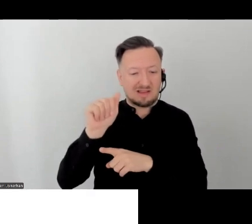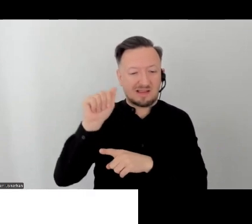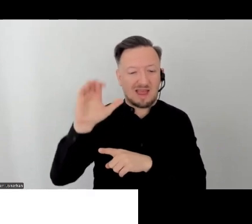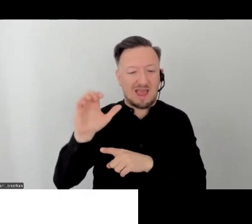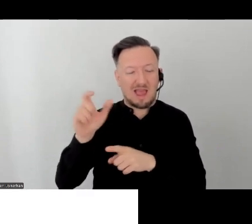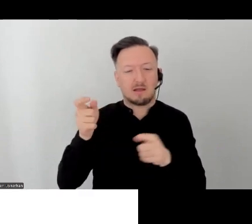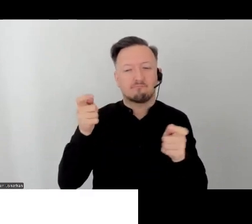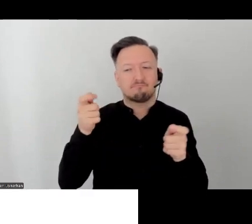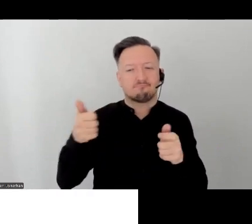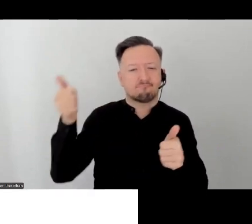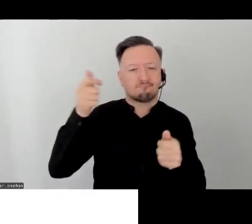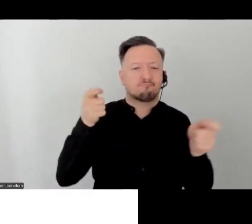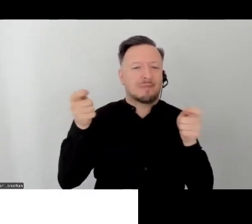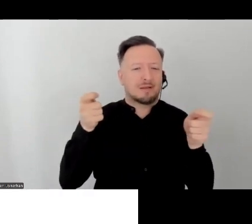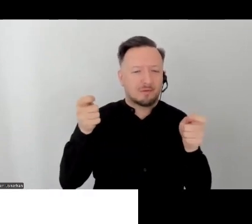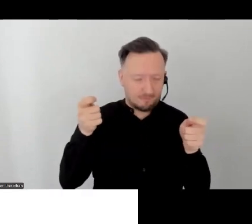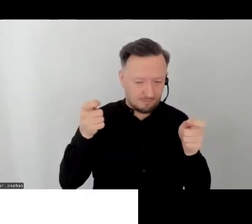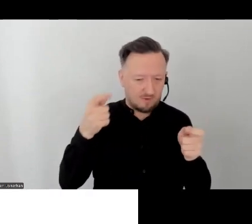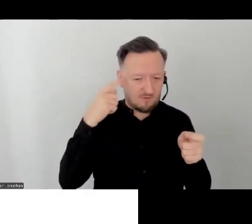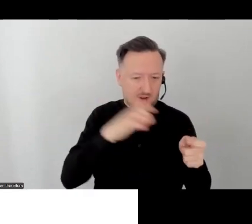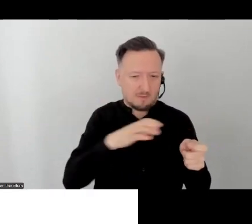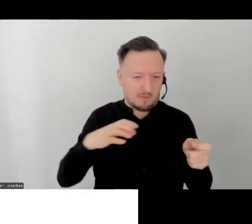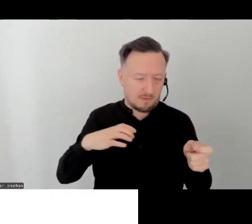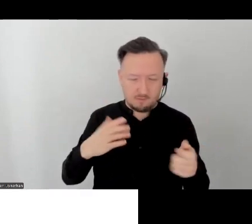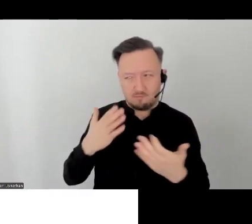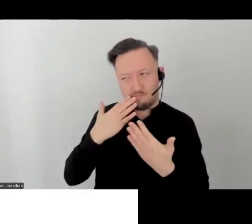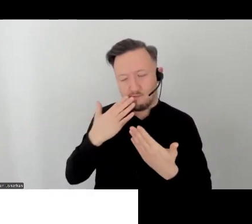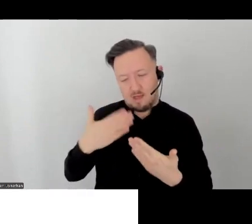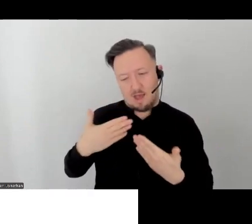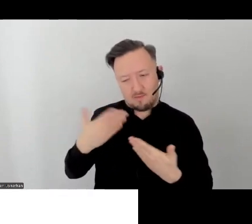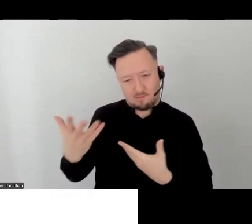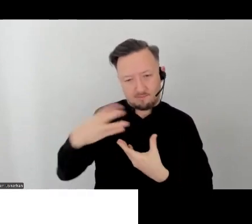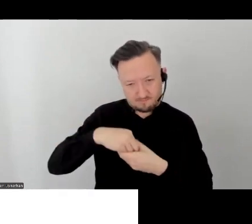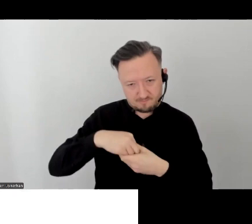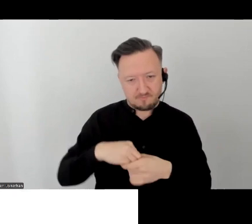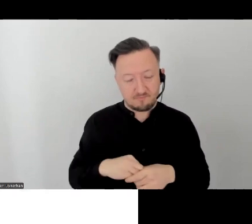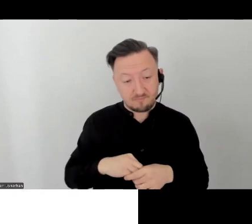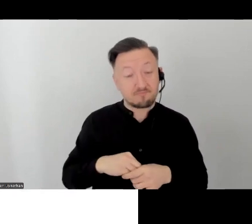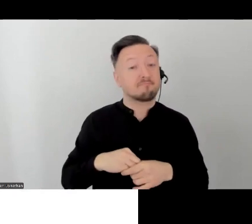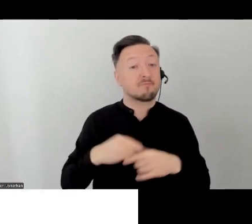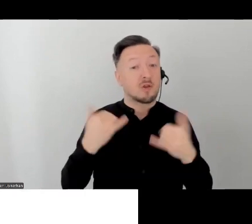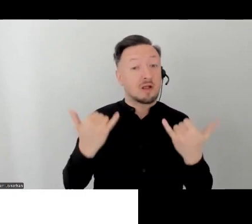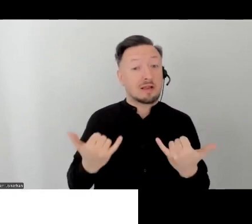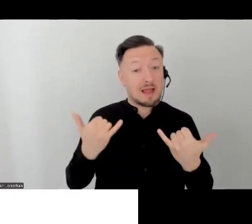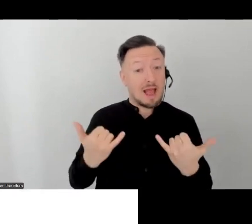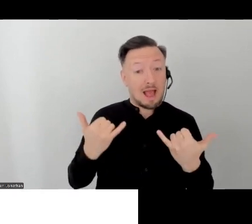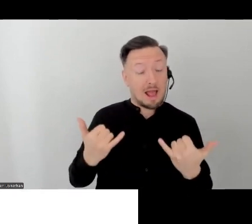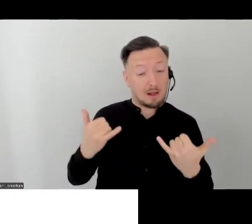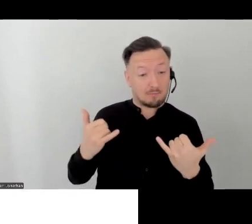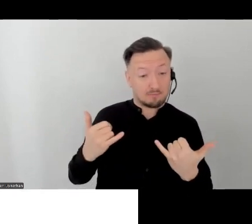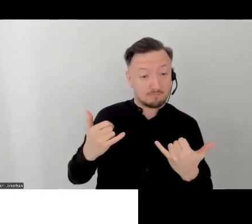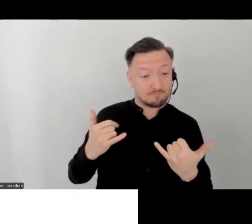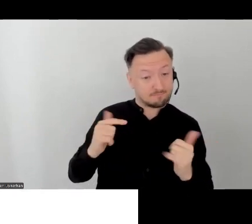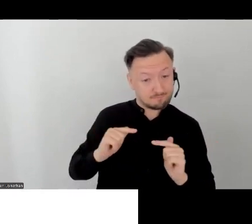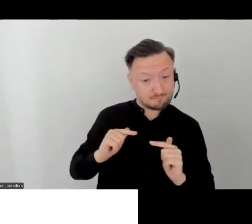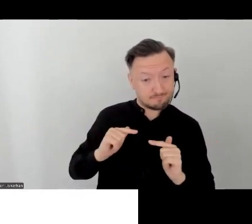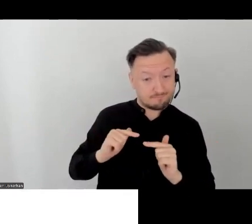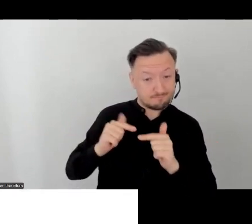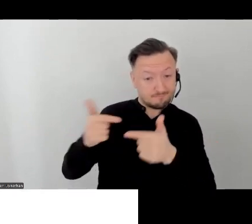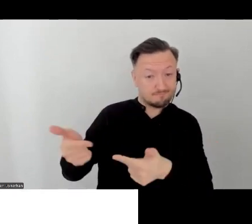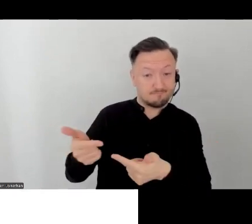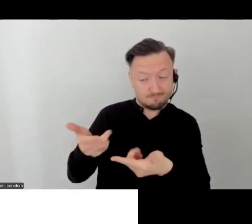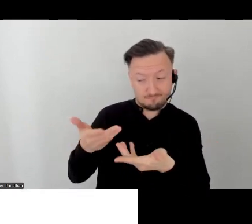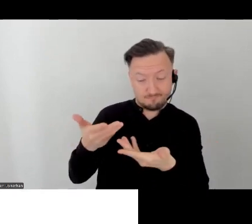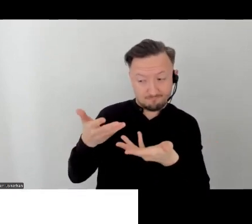participant for several years, and we are very lucky to have him. So, without further ado, let's start our webinar, and I